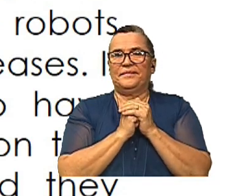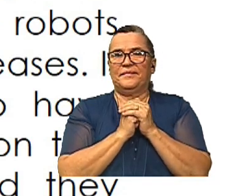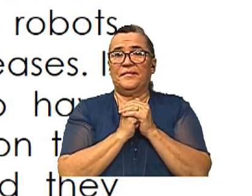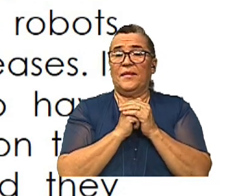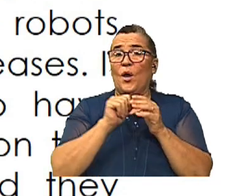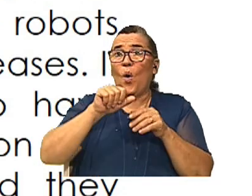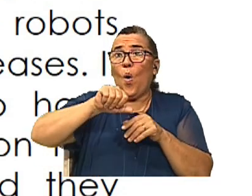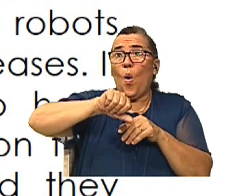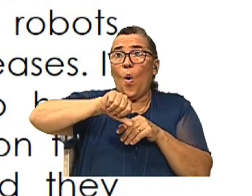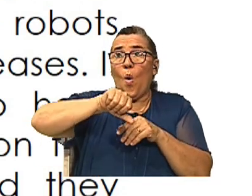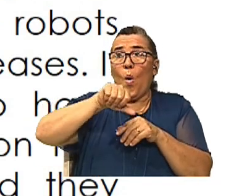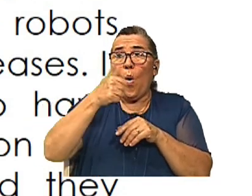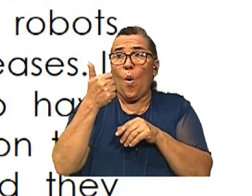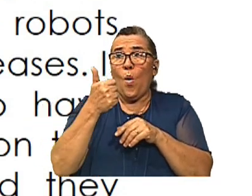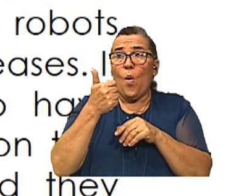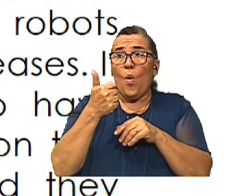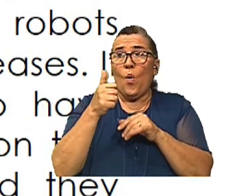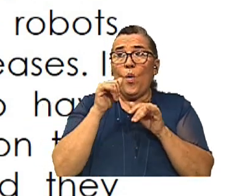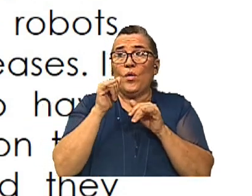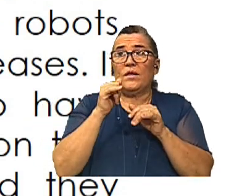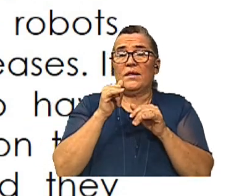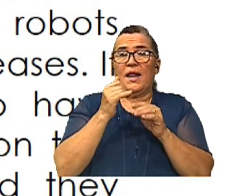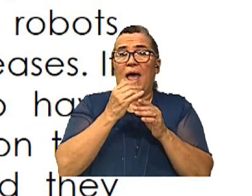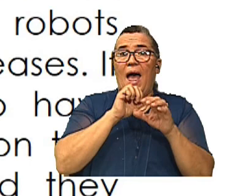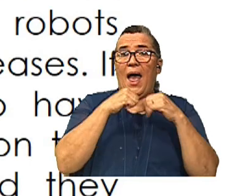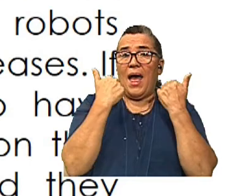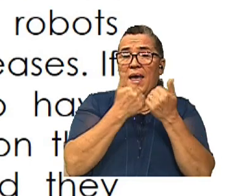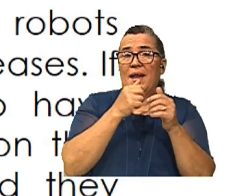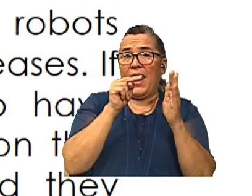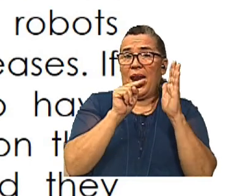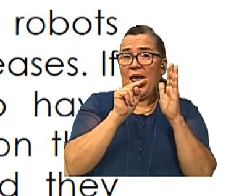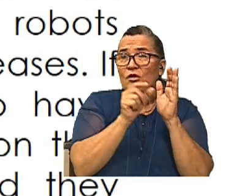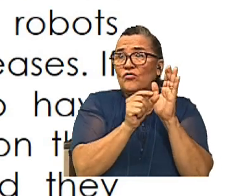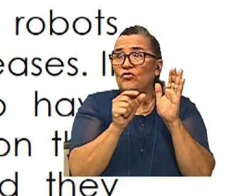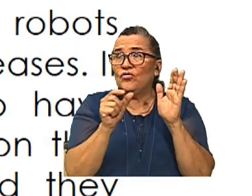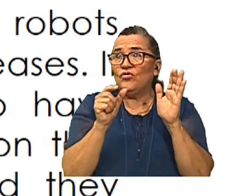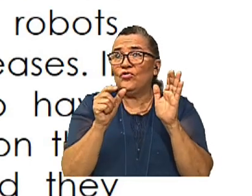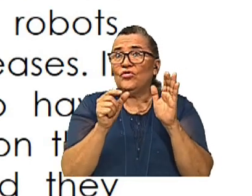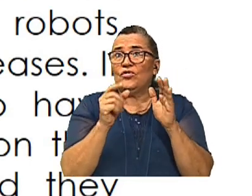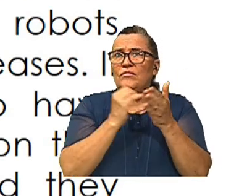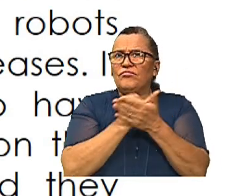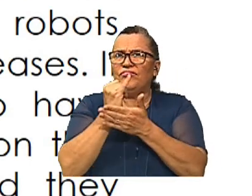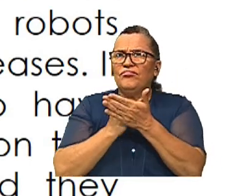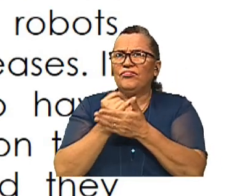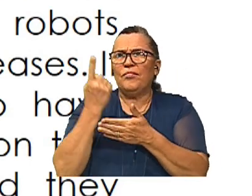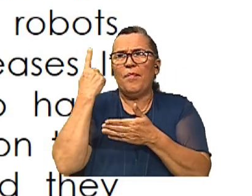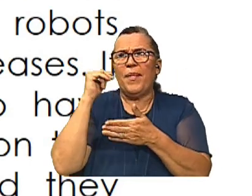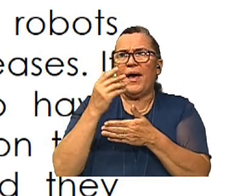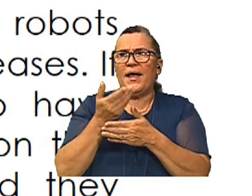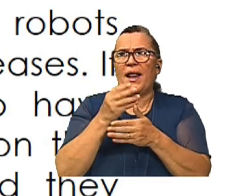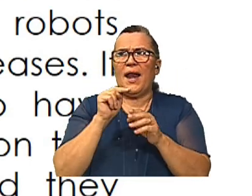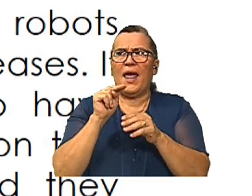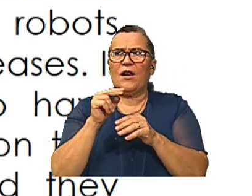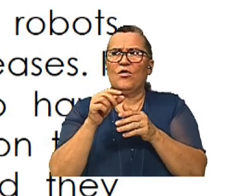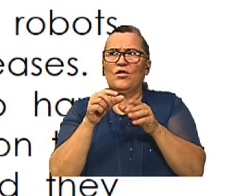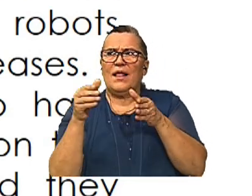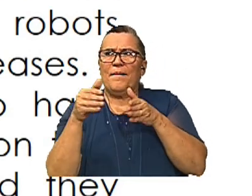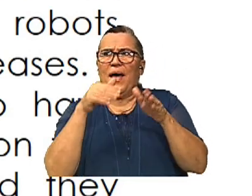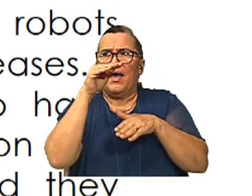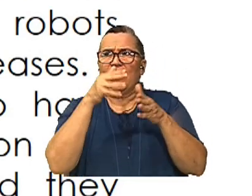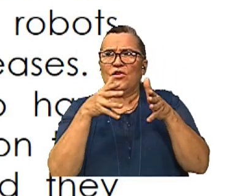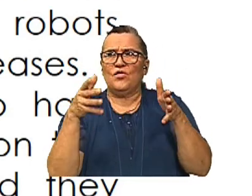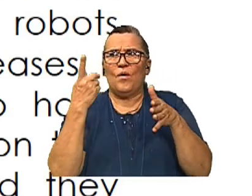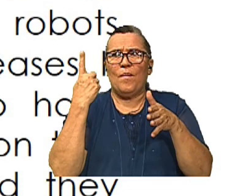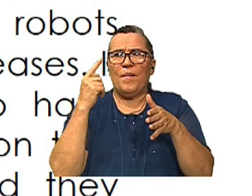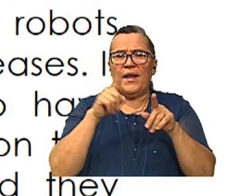Another branch of nanotechnology research involves making nano-sized machines for different purposes. These nano-sized